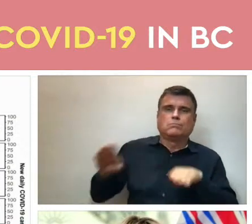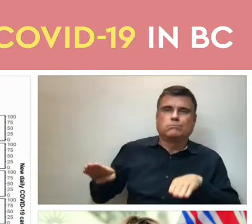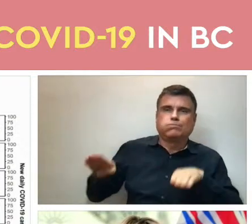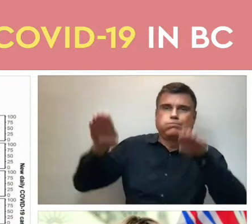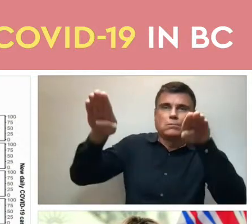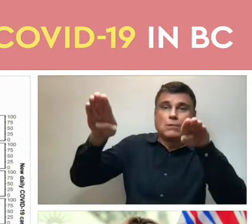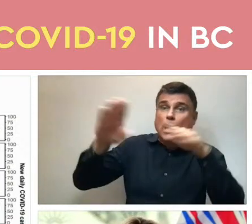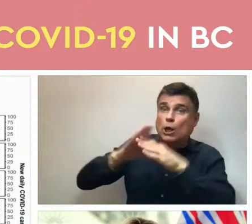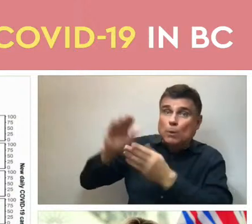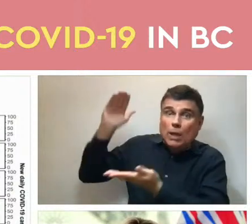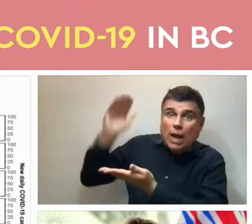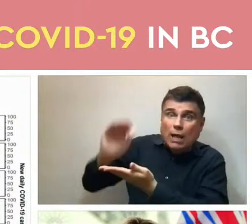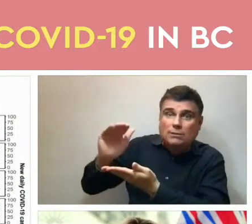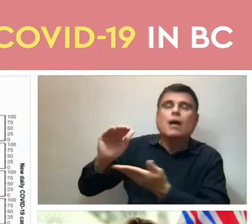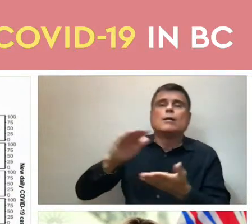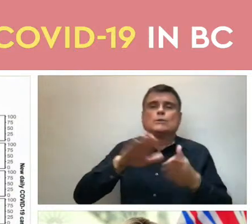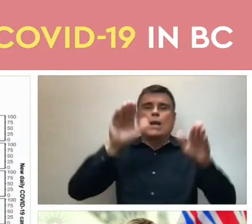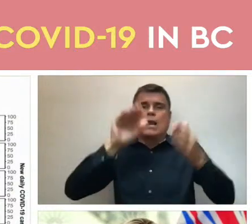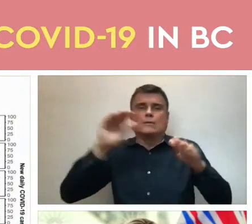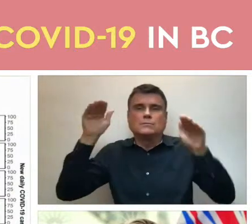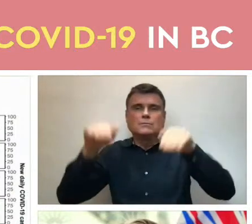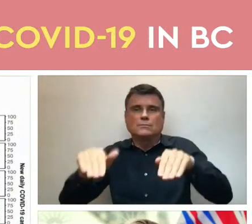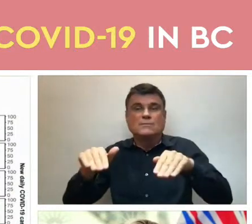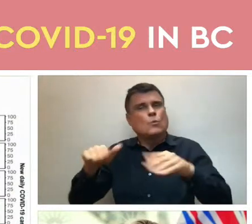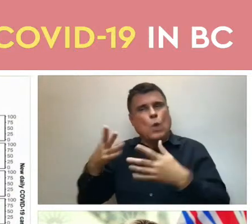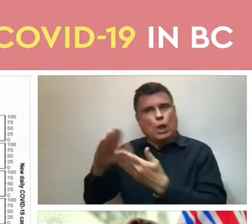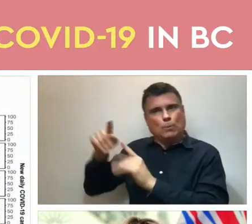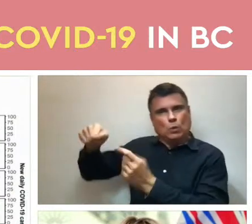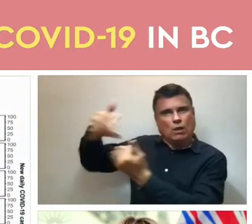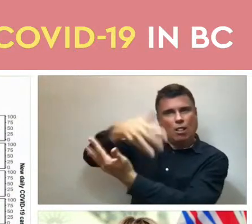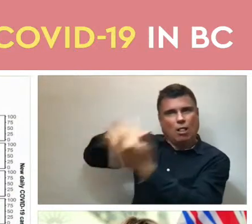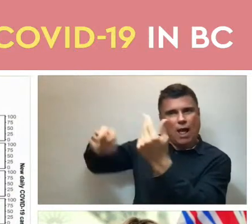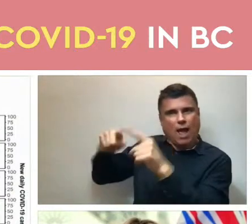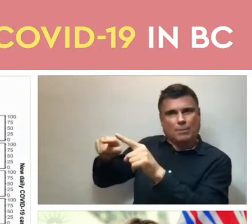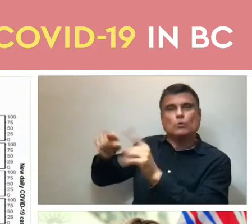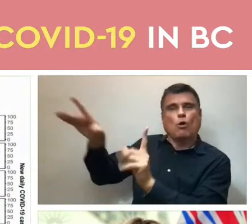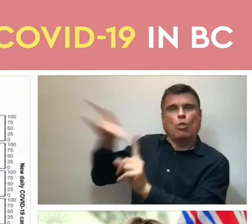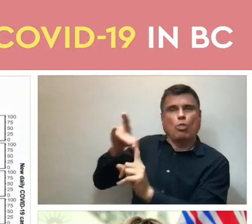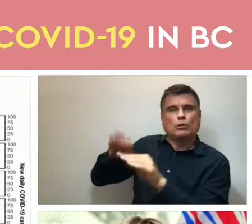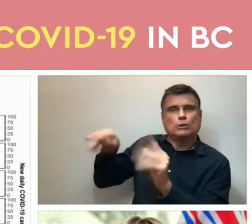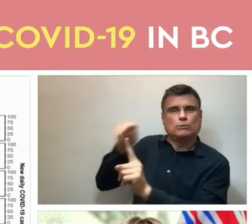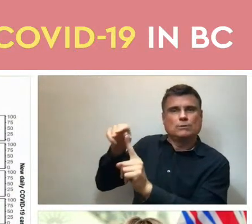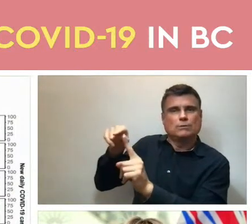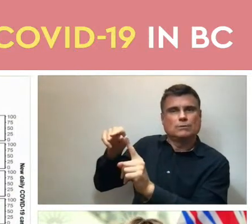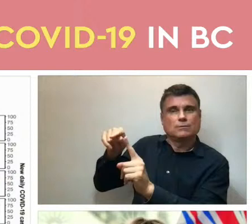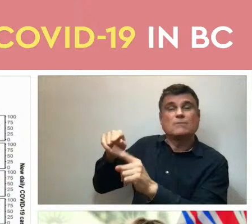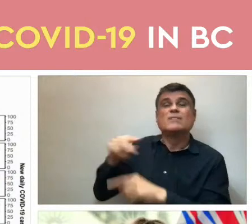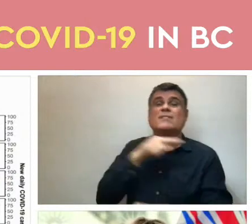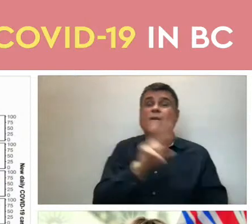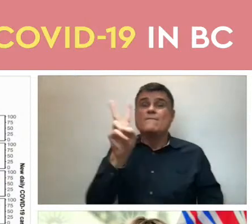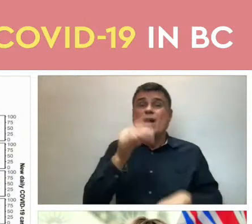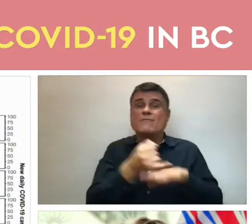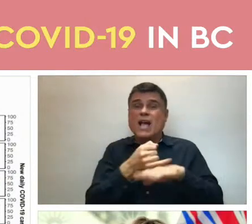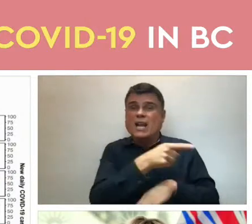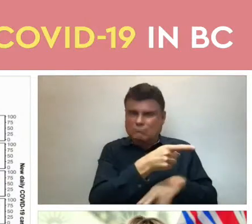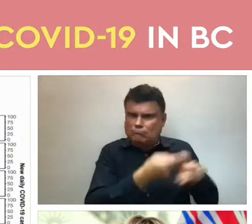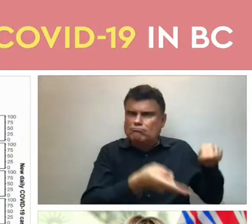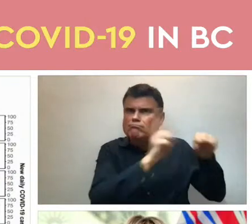through vaccination. And we've seen an uptick as well on island health, which is a little bit concerning. We know there's